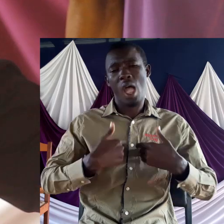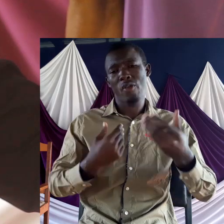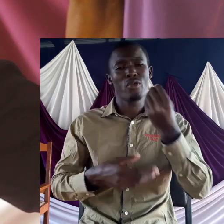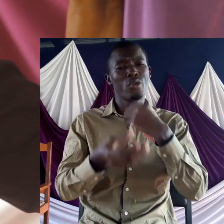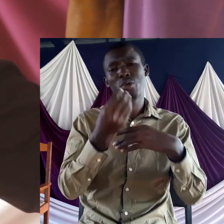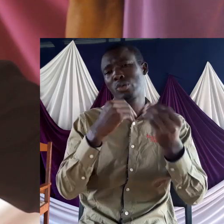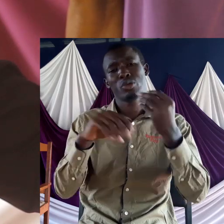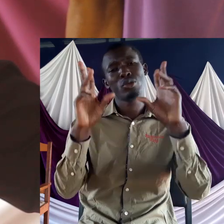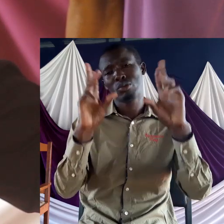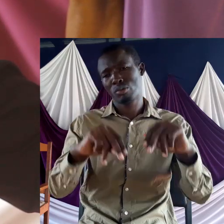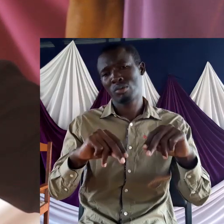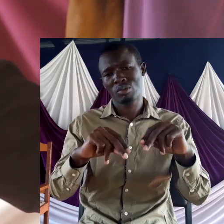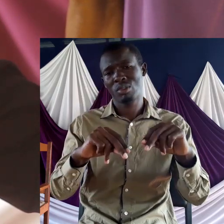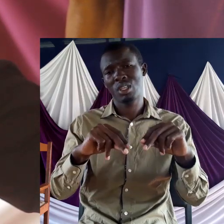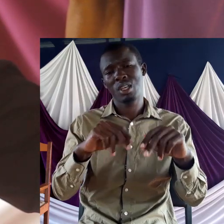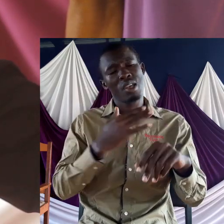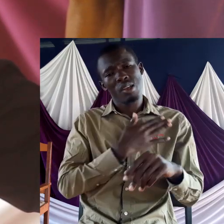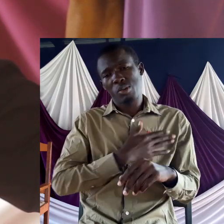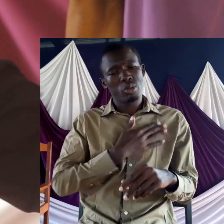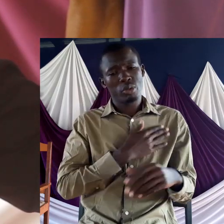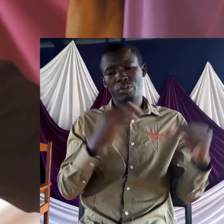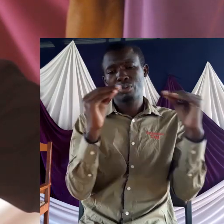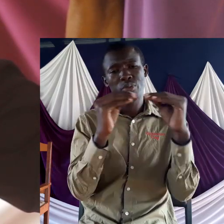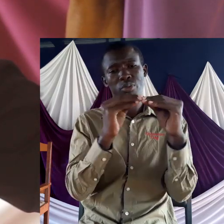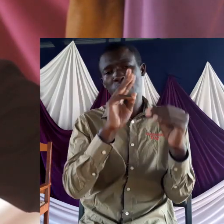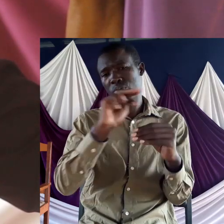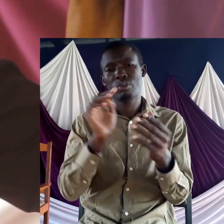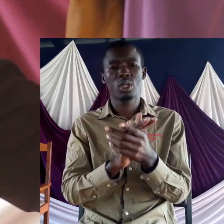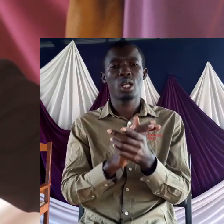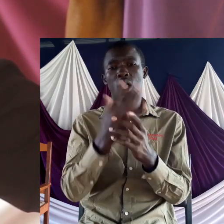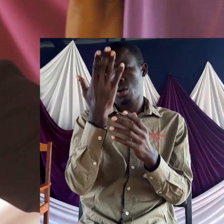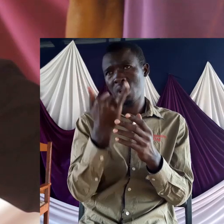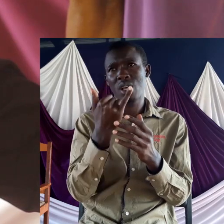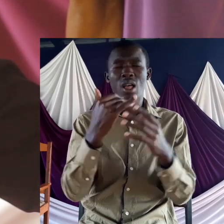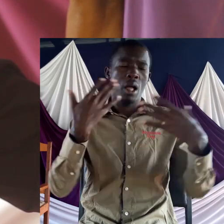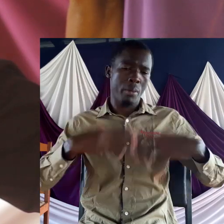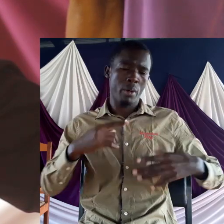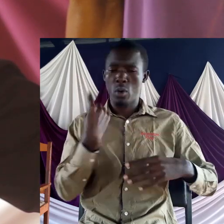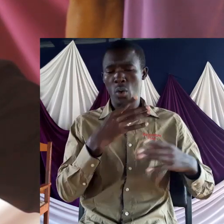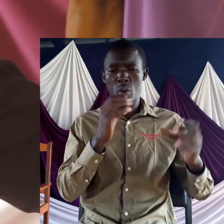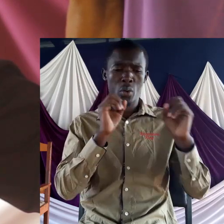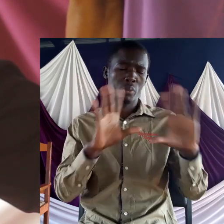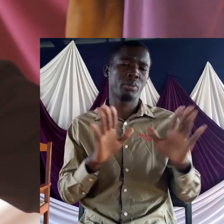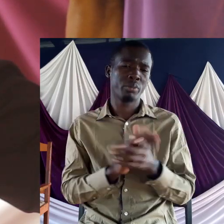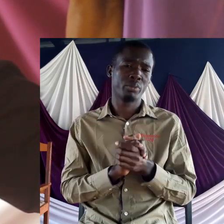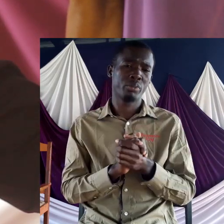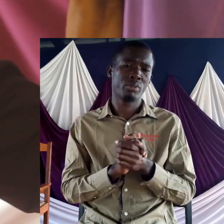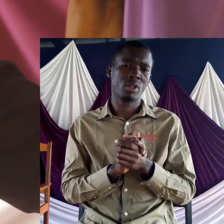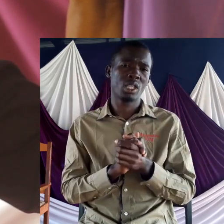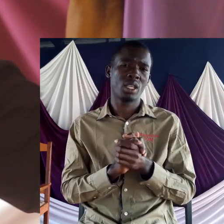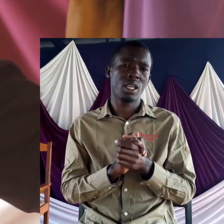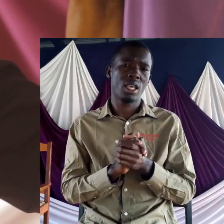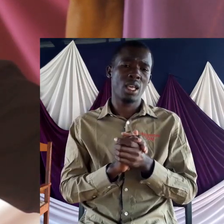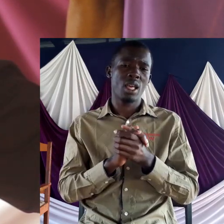today, Lord, may you meet them at their points of need. For those who are missing anything that is essential in our day-to-day